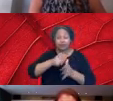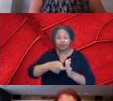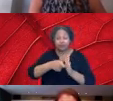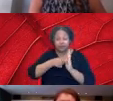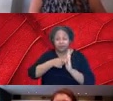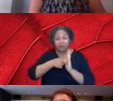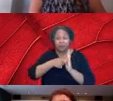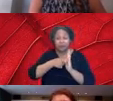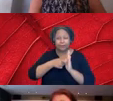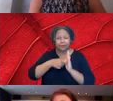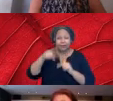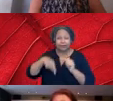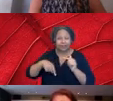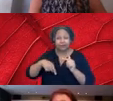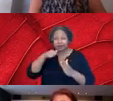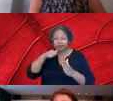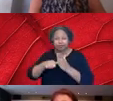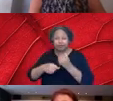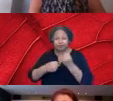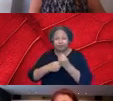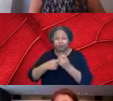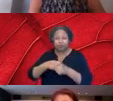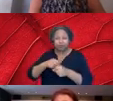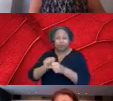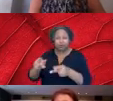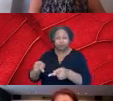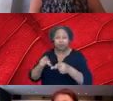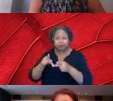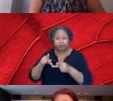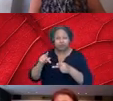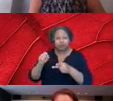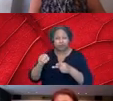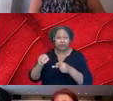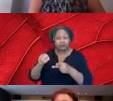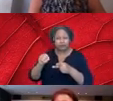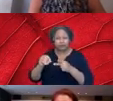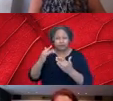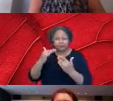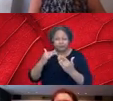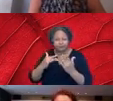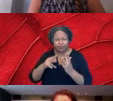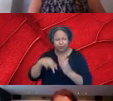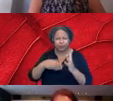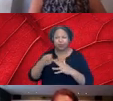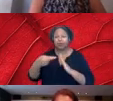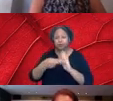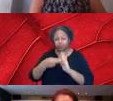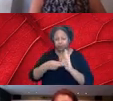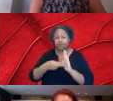can't be from your workplace or something like that. So I would say no as